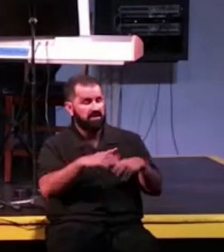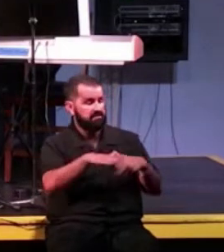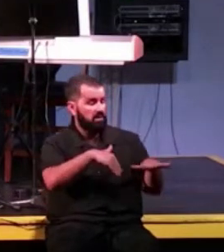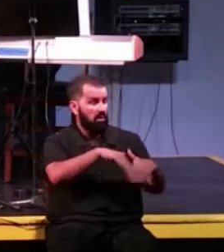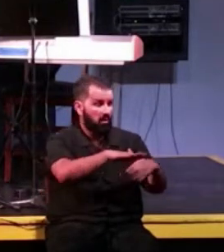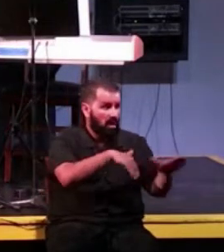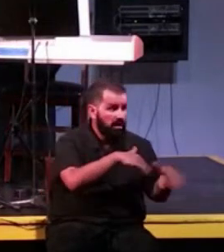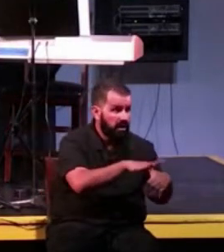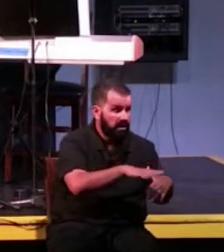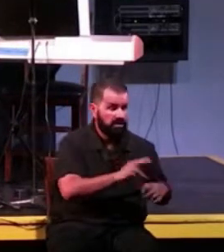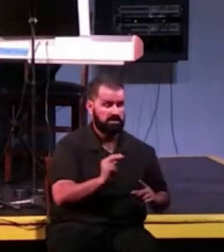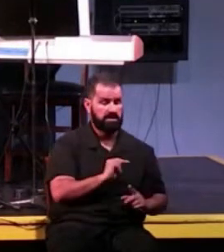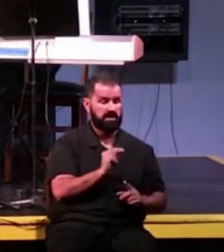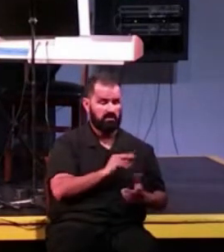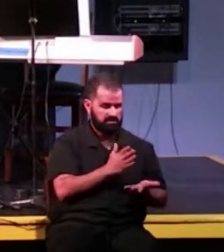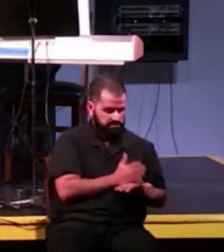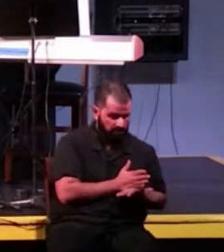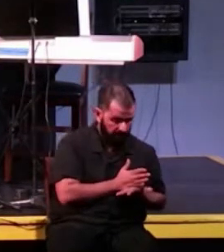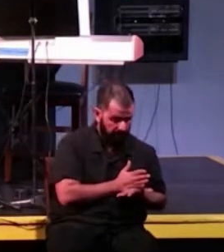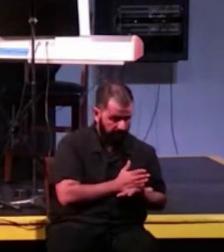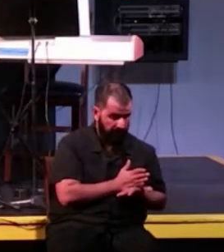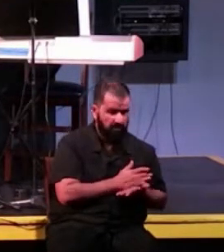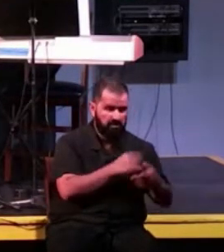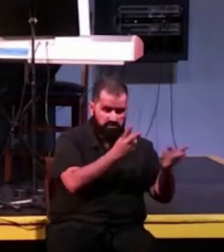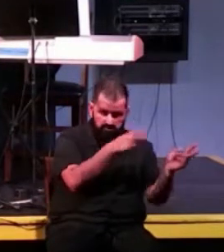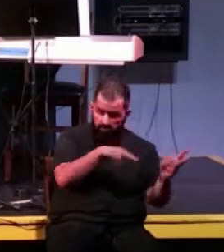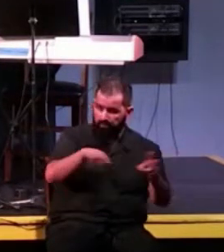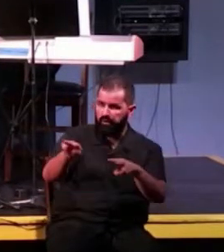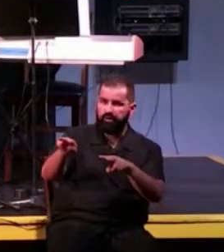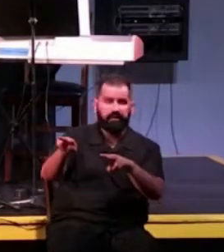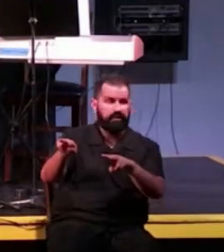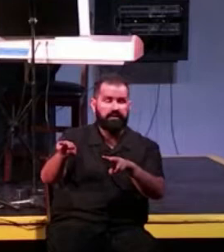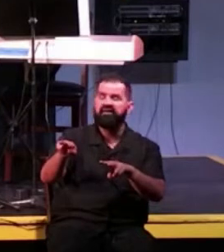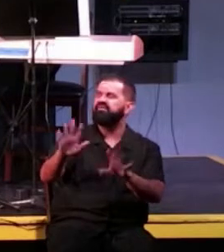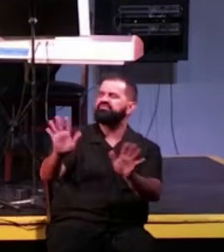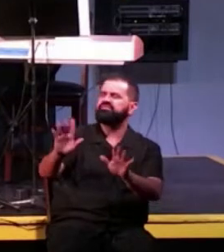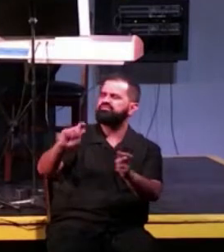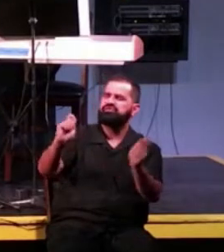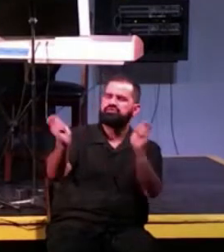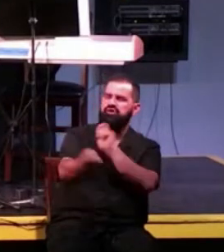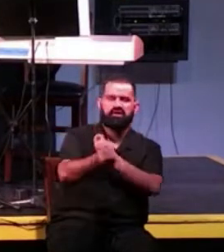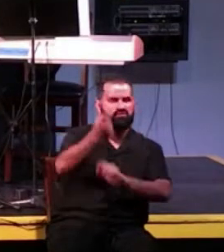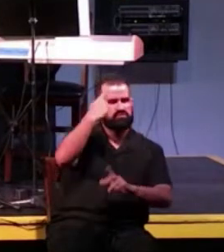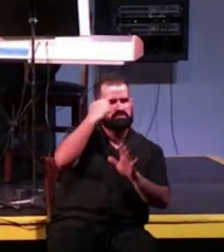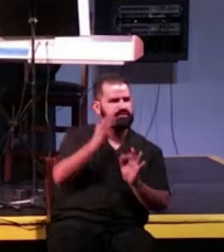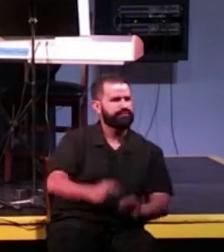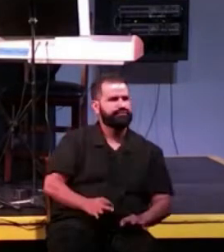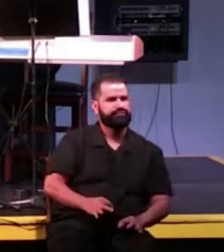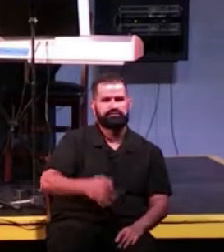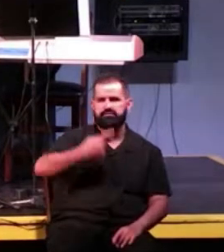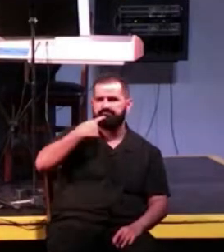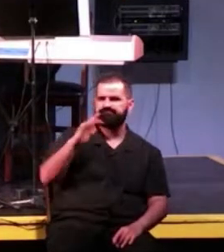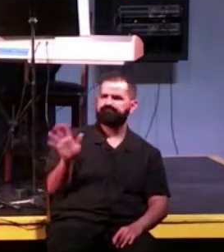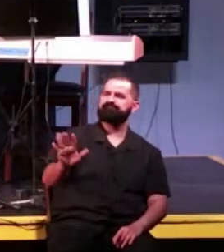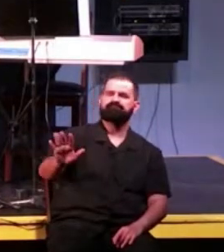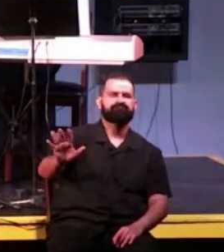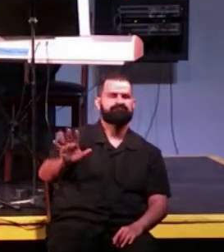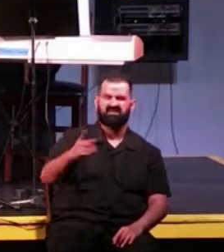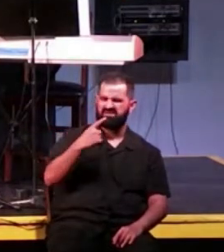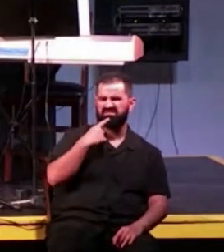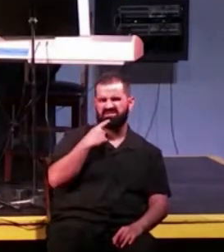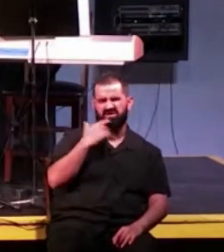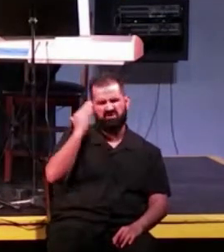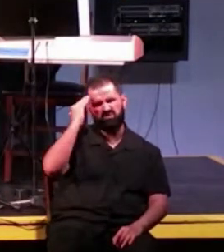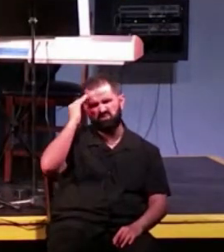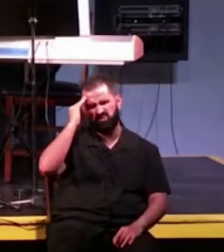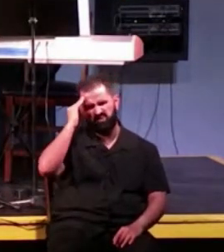walking, then Naomi stopped, she turned around and she changed her mind. And she says, you know